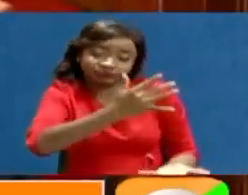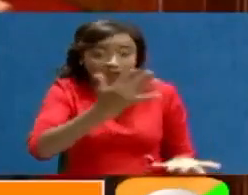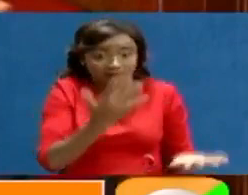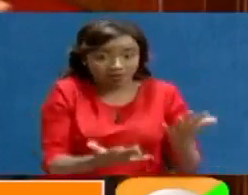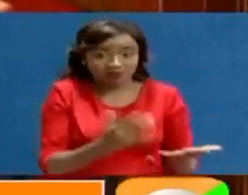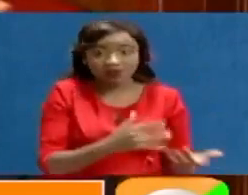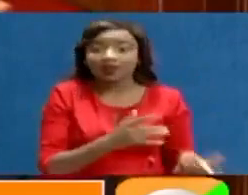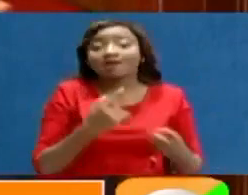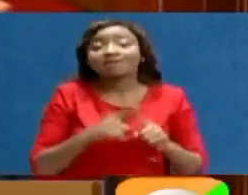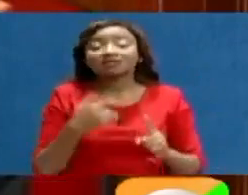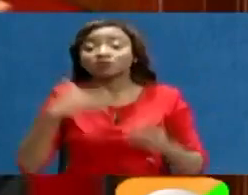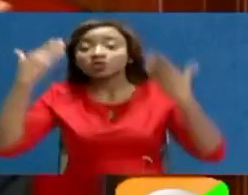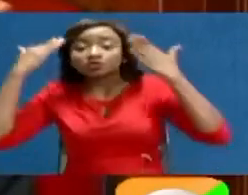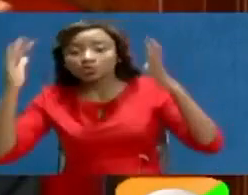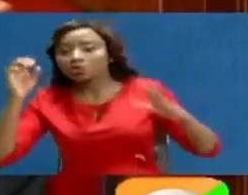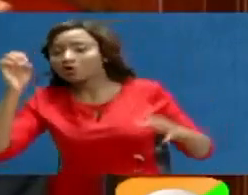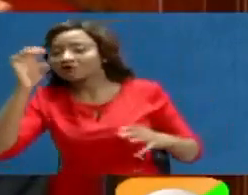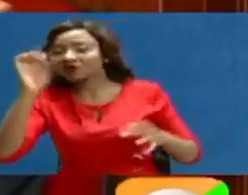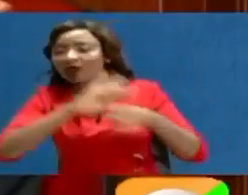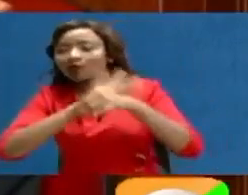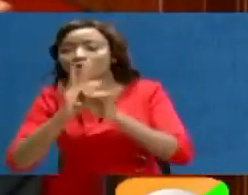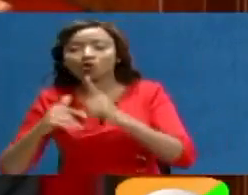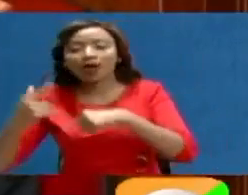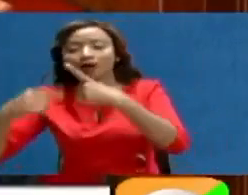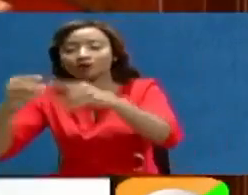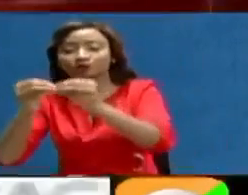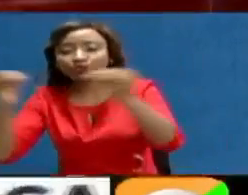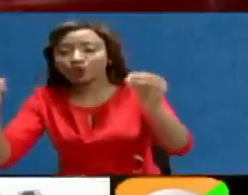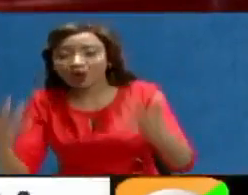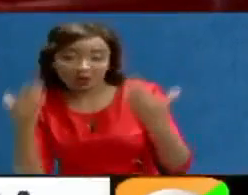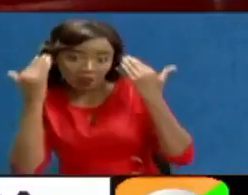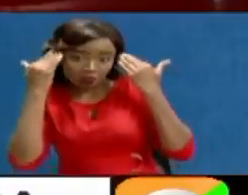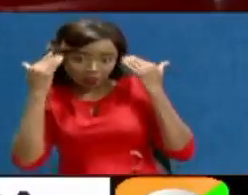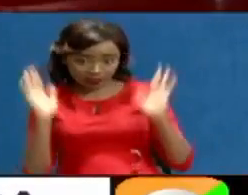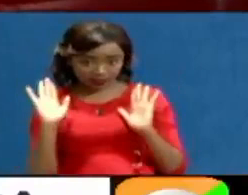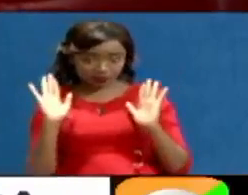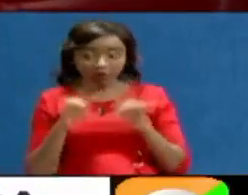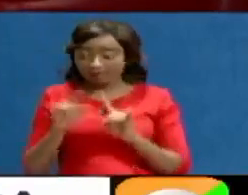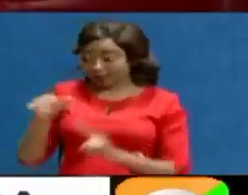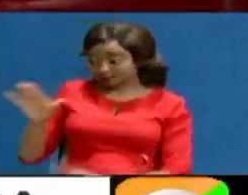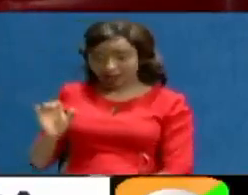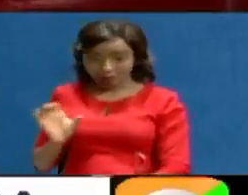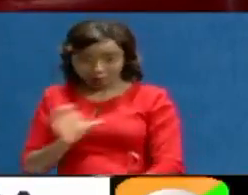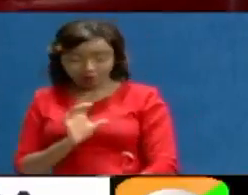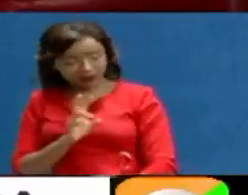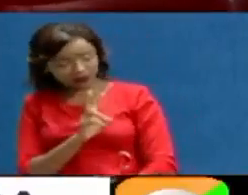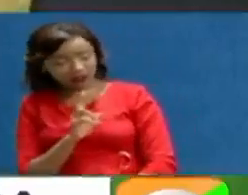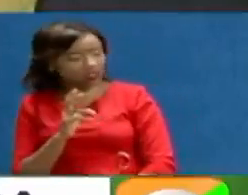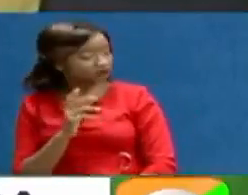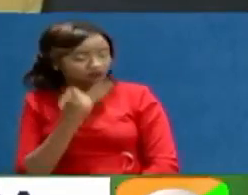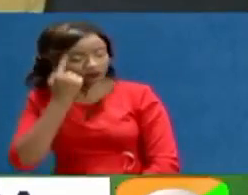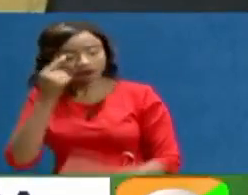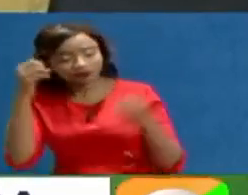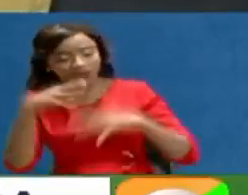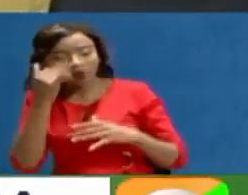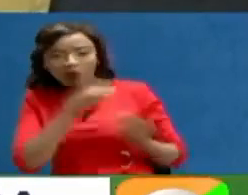But nobody had done a projection of how long this pandemic would be. According to the committee members, it wasn't clear why the stock